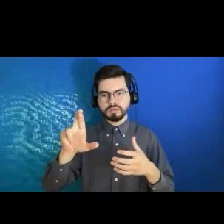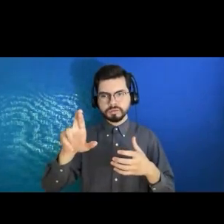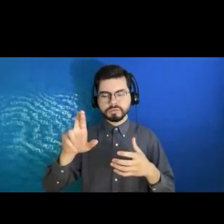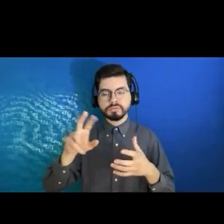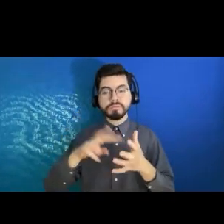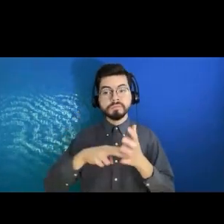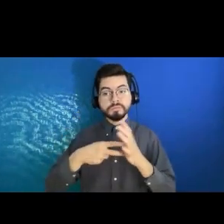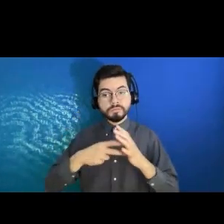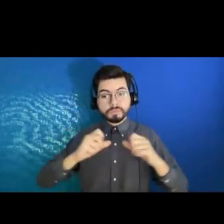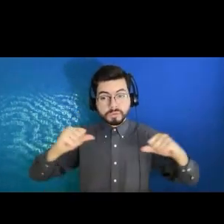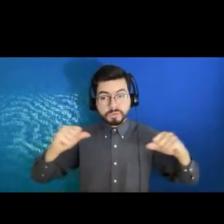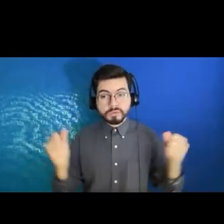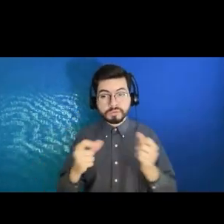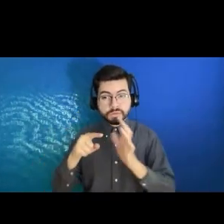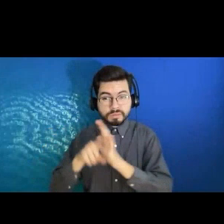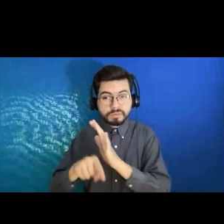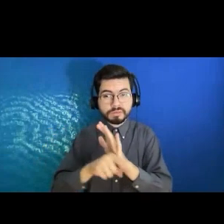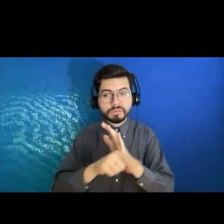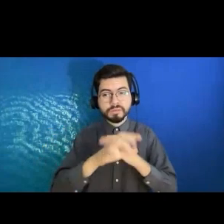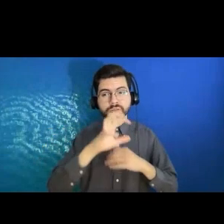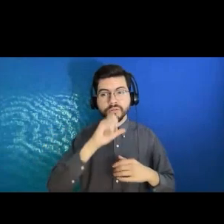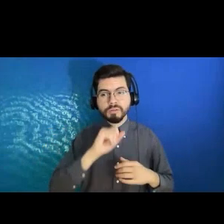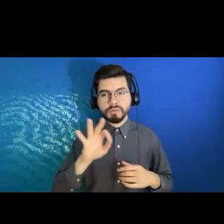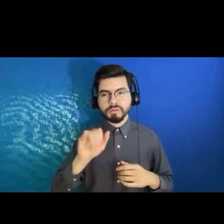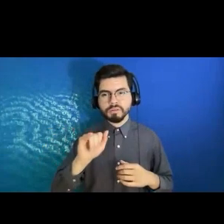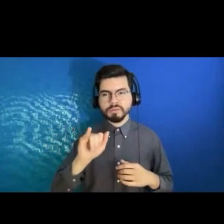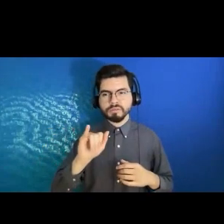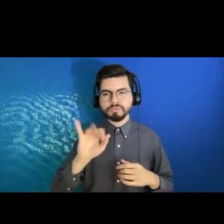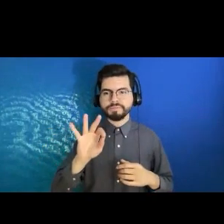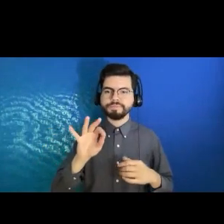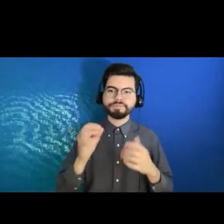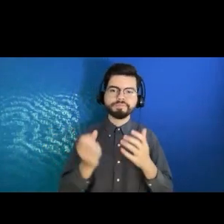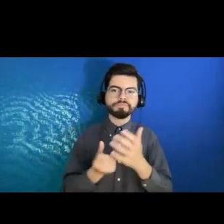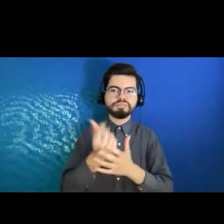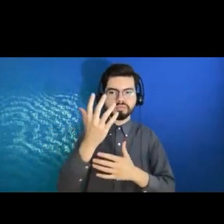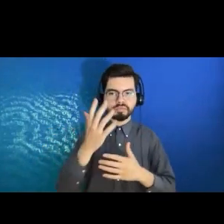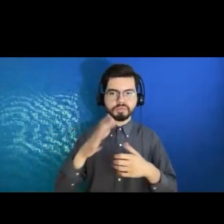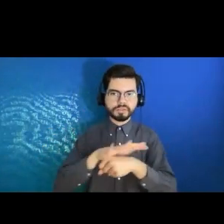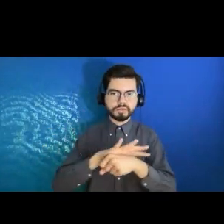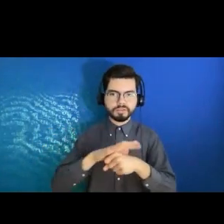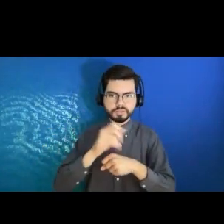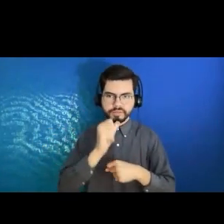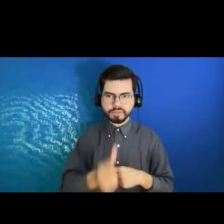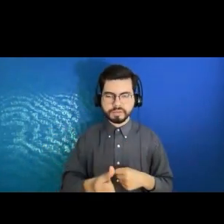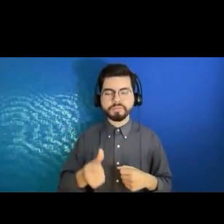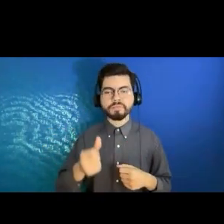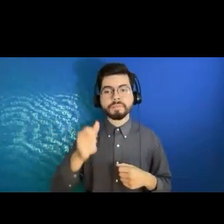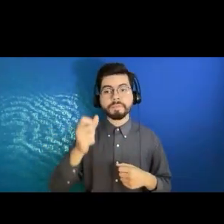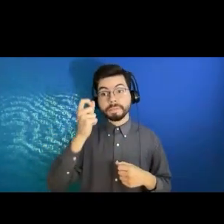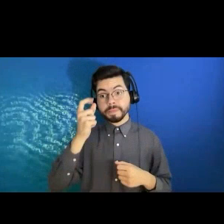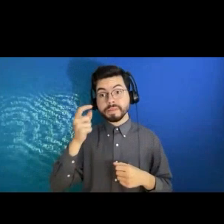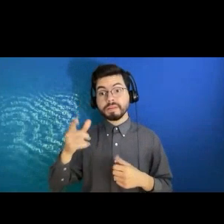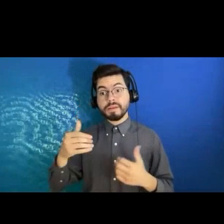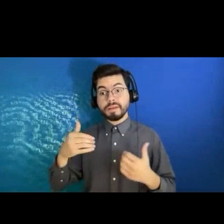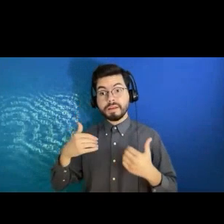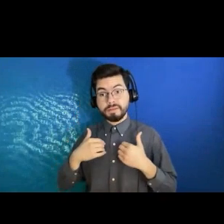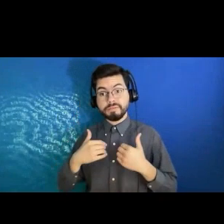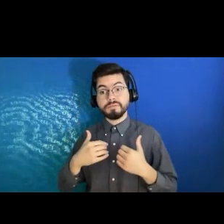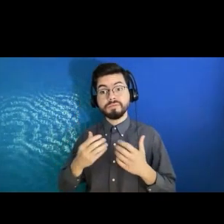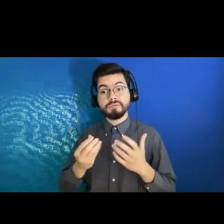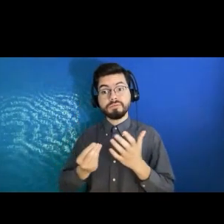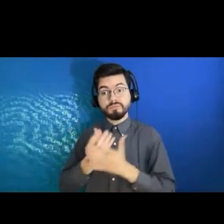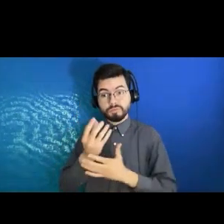here in the Old Faithful area. So this area used to have a lot of spring bear activity. It no longer does. Doesn't mean there's no bears here. There's a female